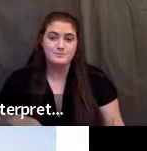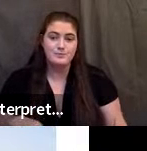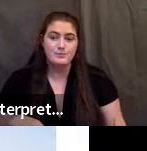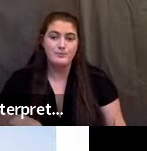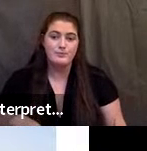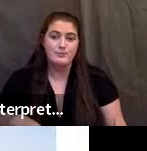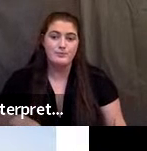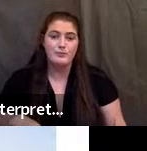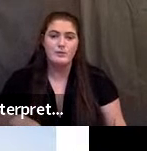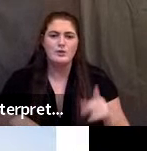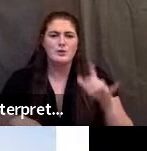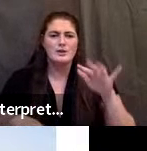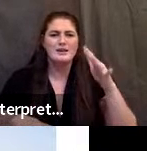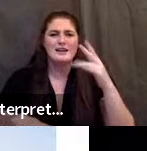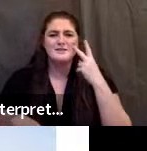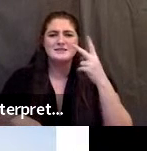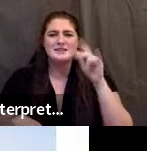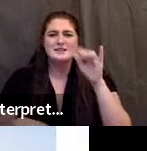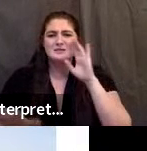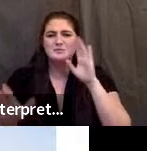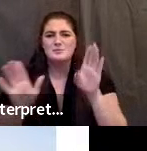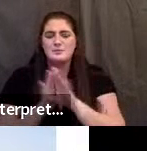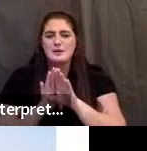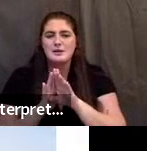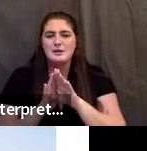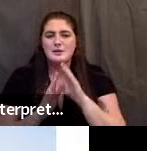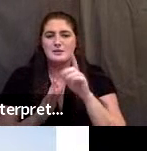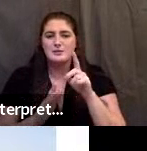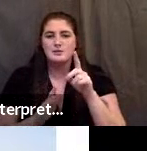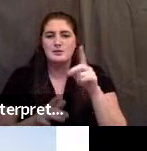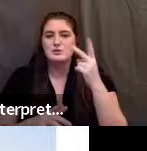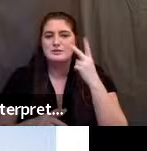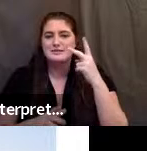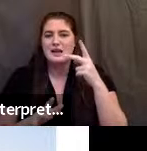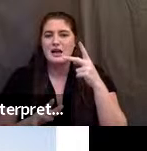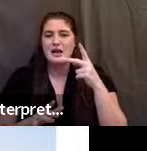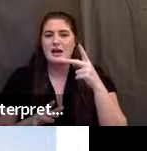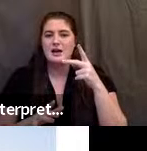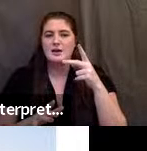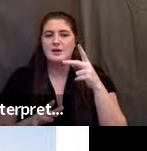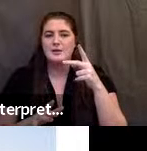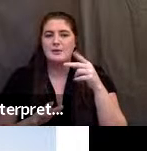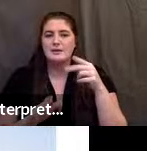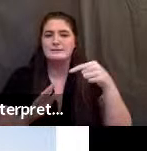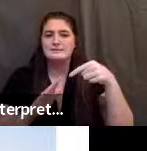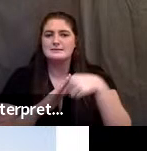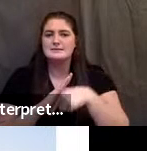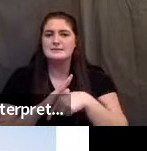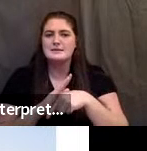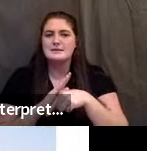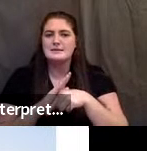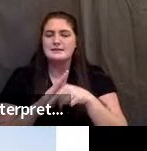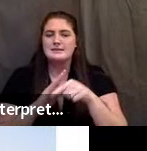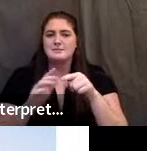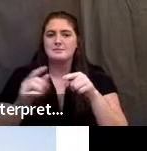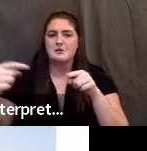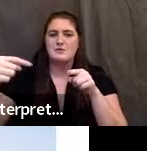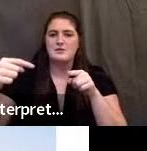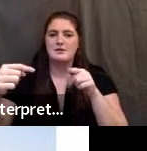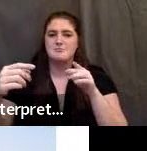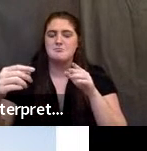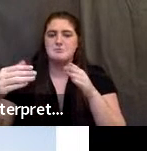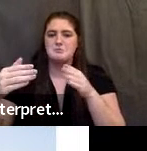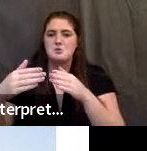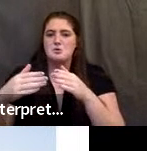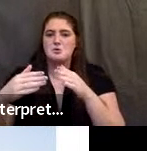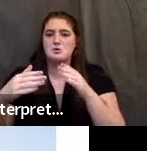you can kind of see in this image here, and maybe I can even annotate. You see how it's deeper and more shallow. I'm pointing over here.